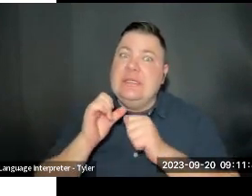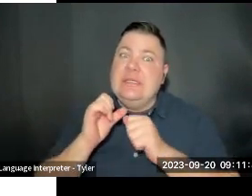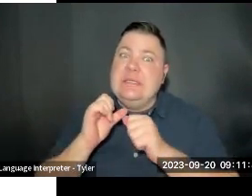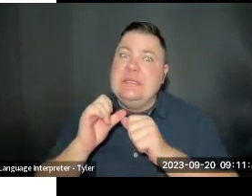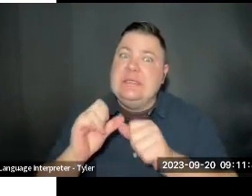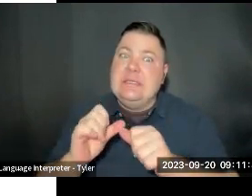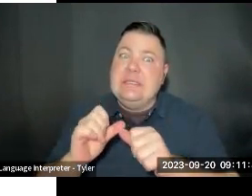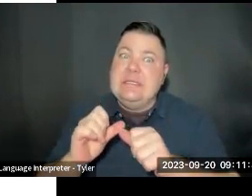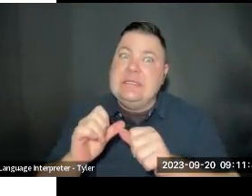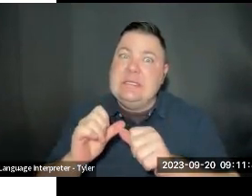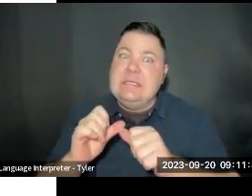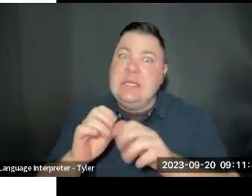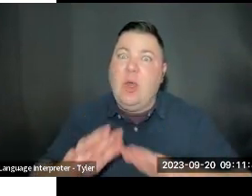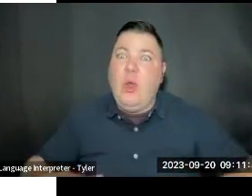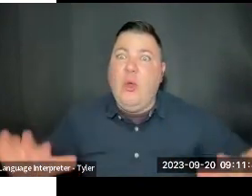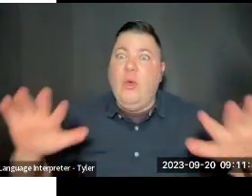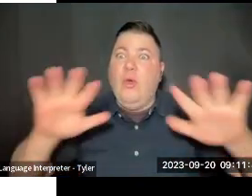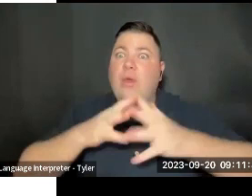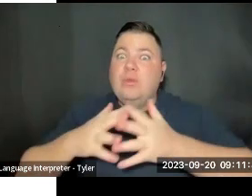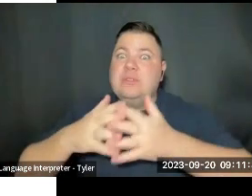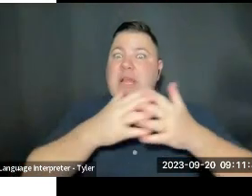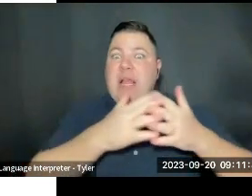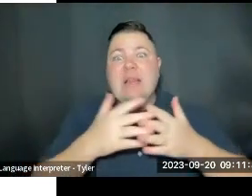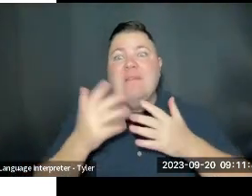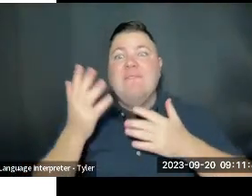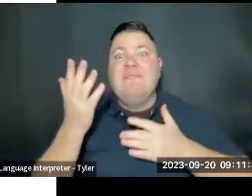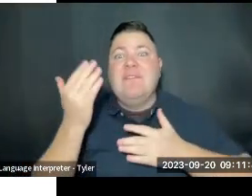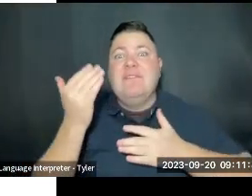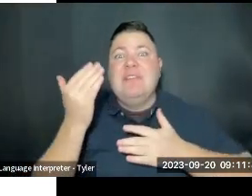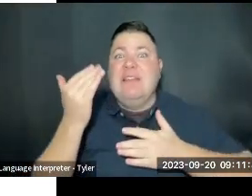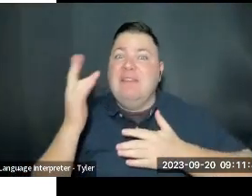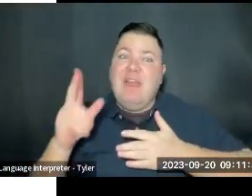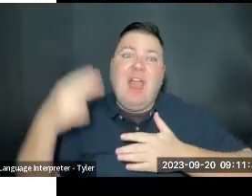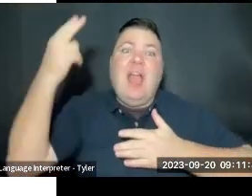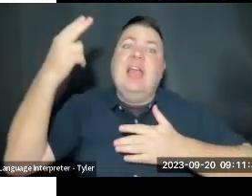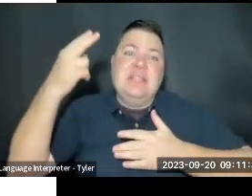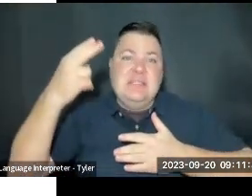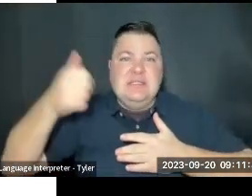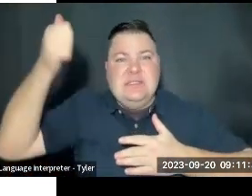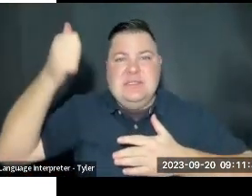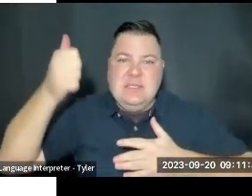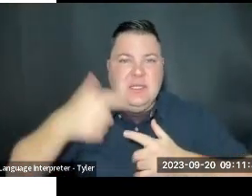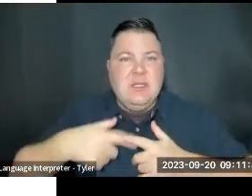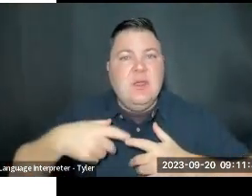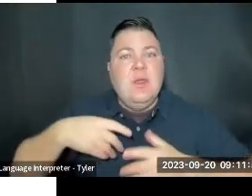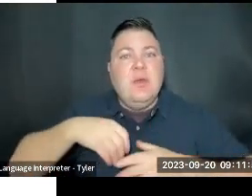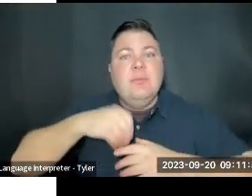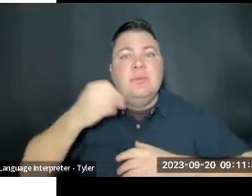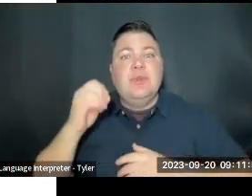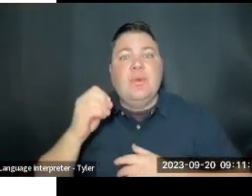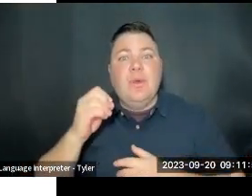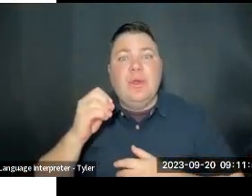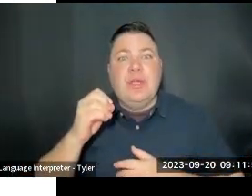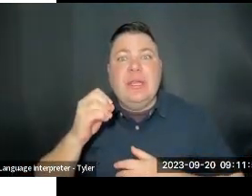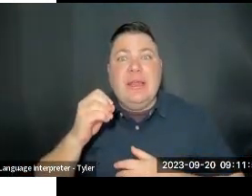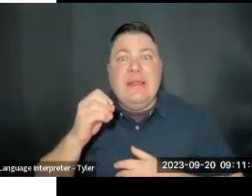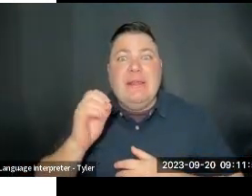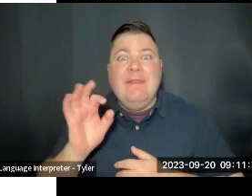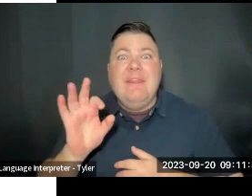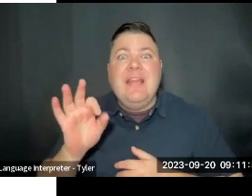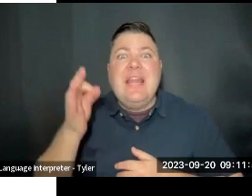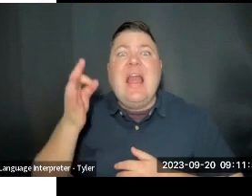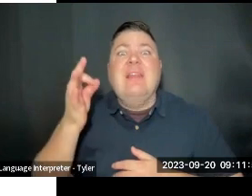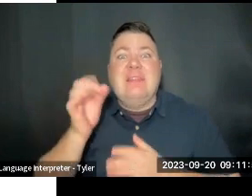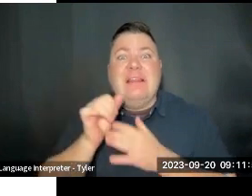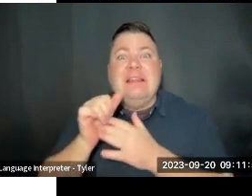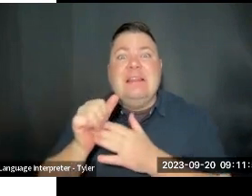15th highest in the nation for those suicide rates. In fact, in Missouri, suicide is the 9th leading cause of